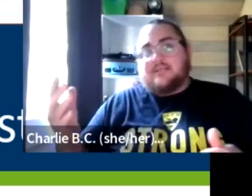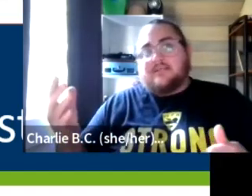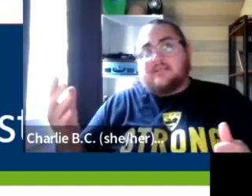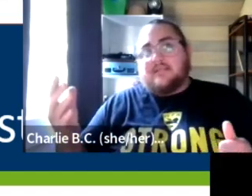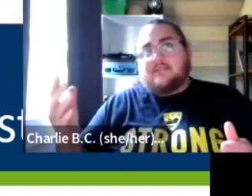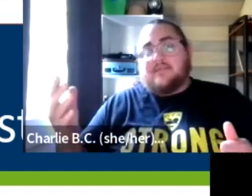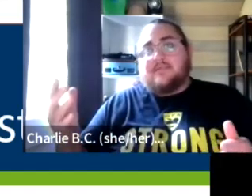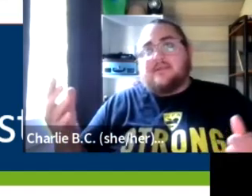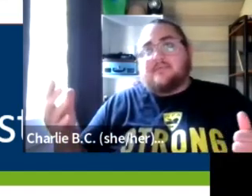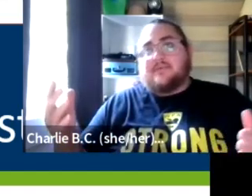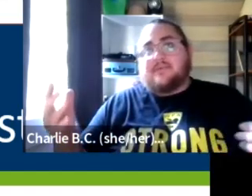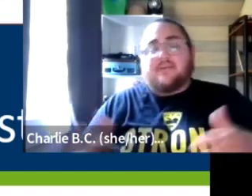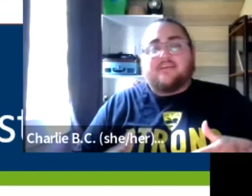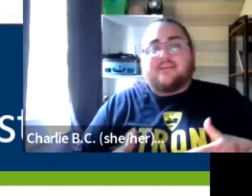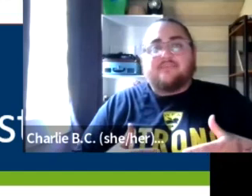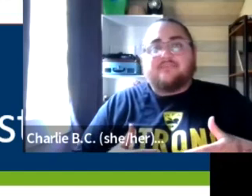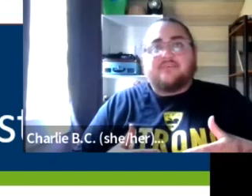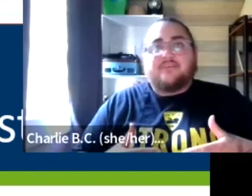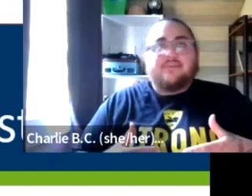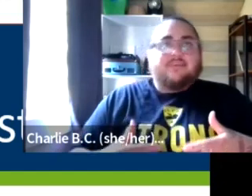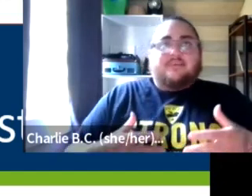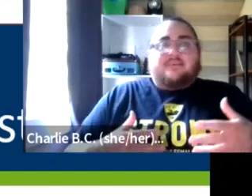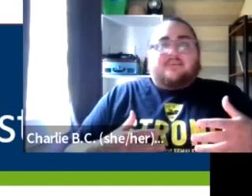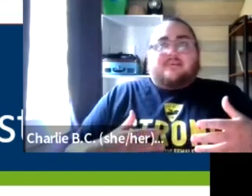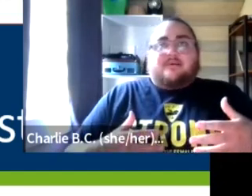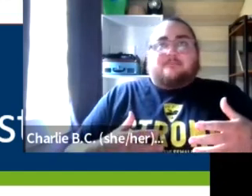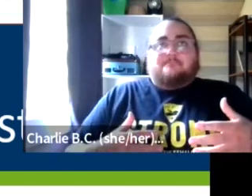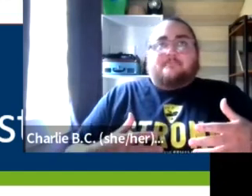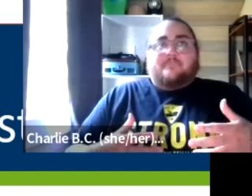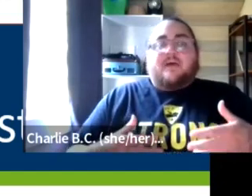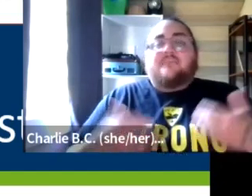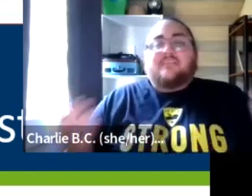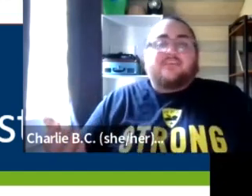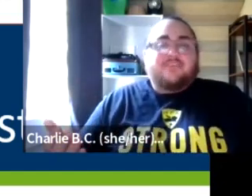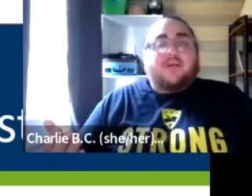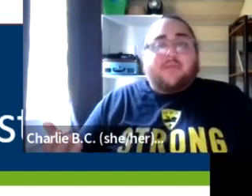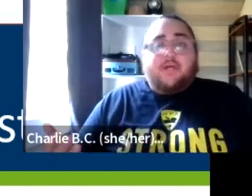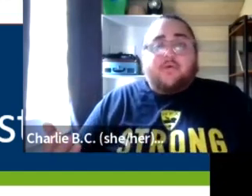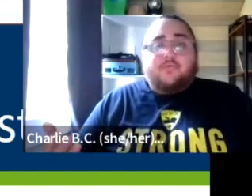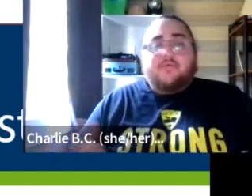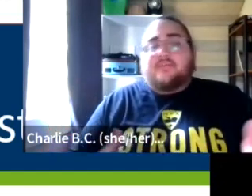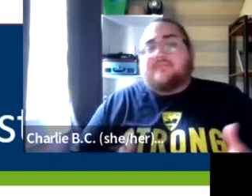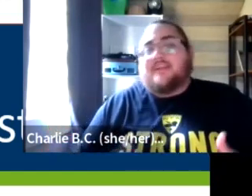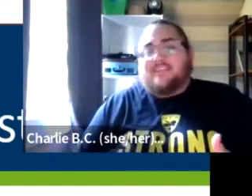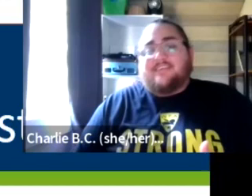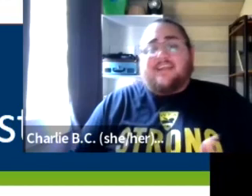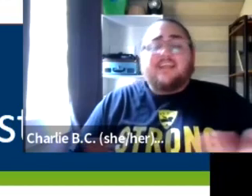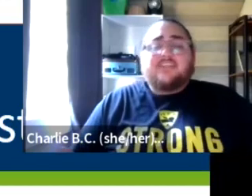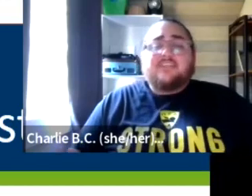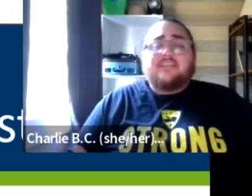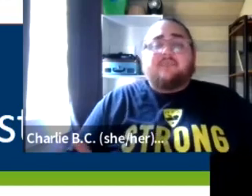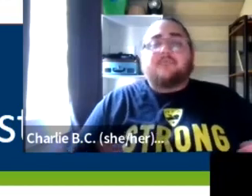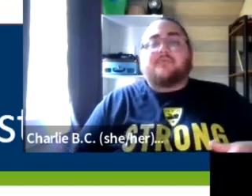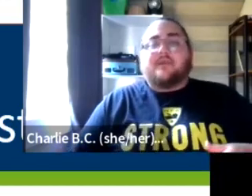lot of the time that I was out there, I kind of thought of myself as on my own. But the fact is that